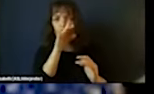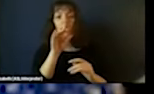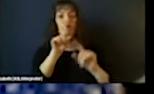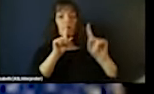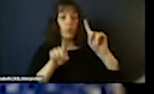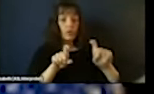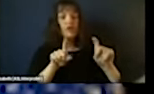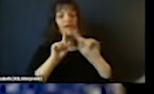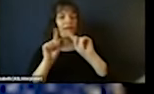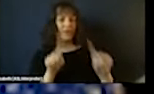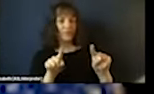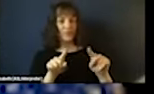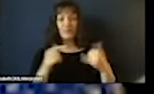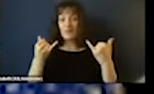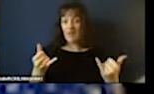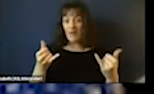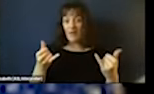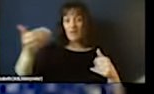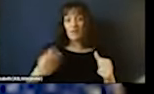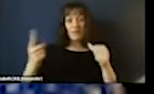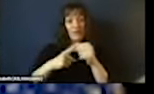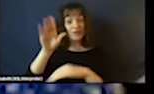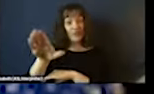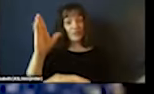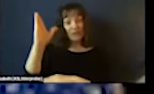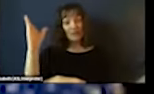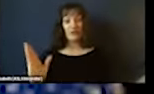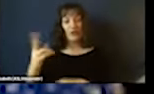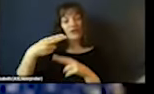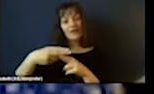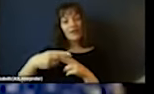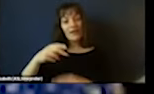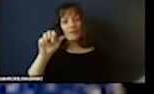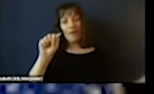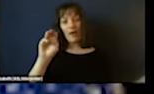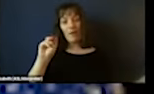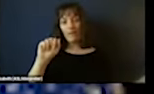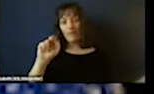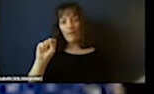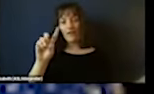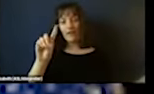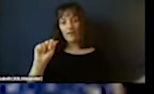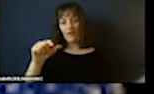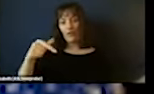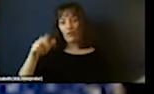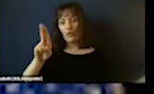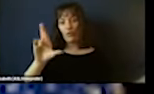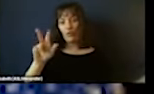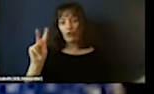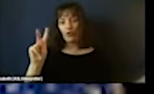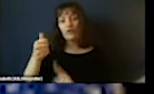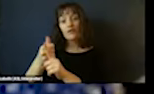to welcome our first afternoon speaker. Her name is Amanda Quirk, and she is an astrophysicist PhD candidate